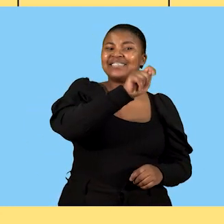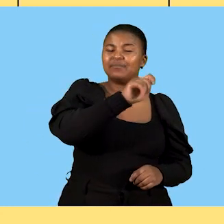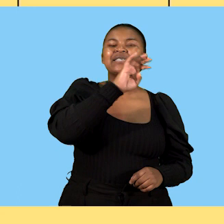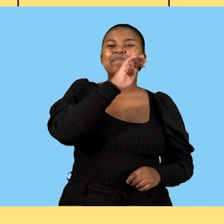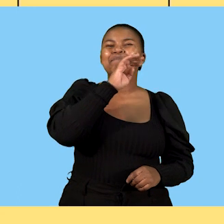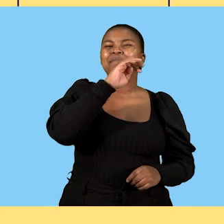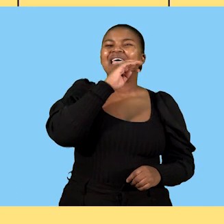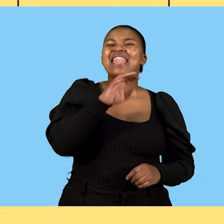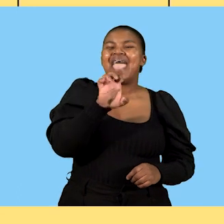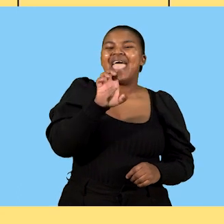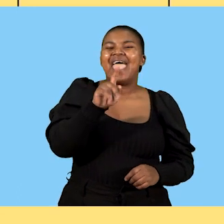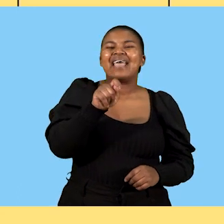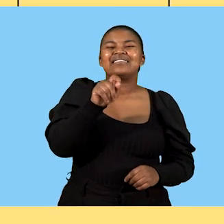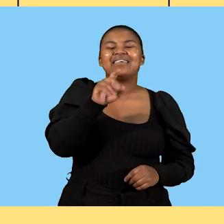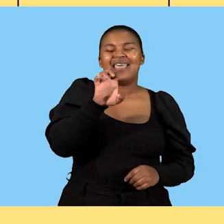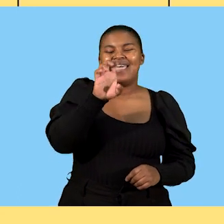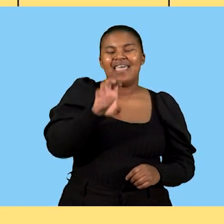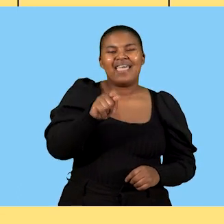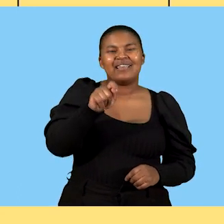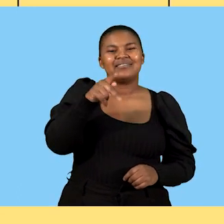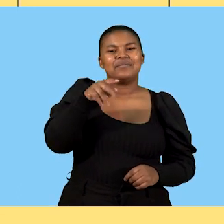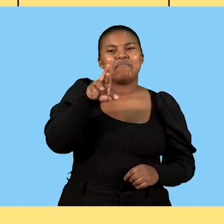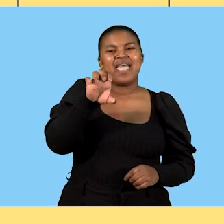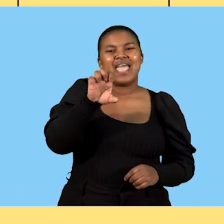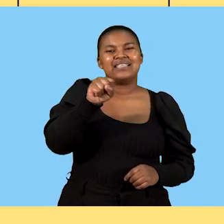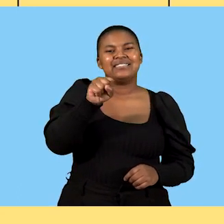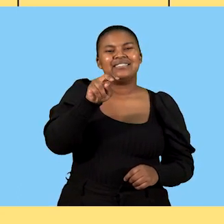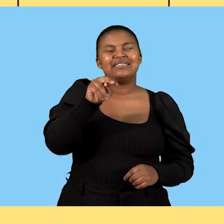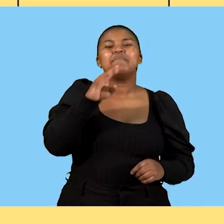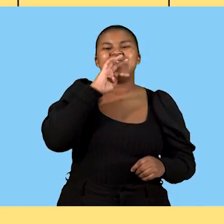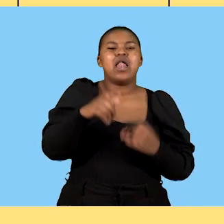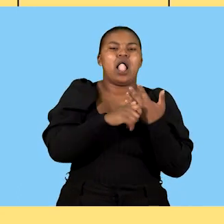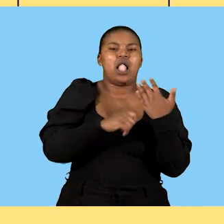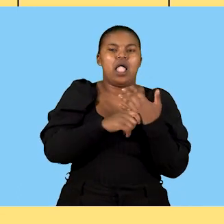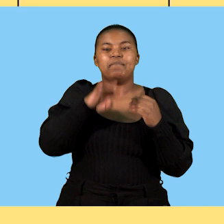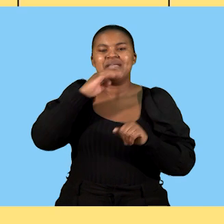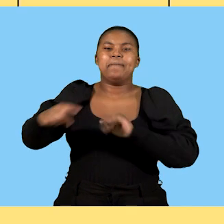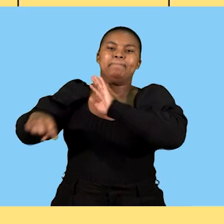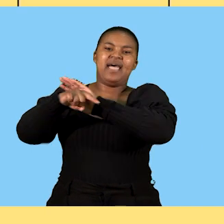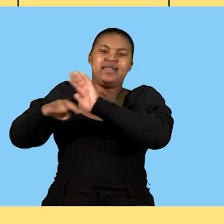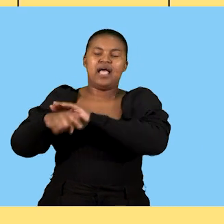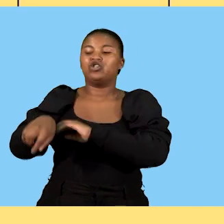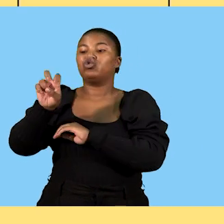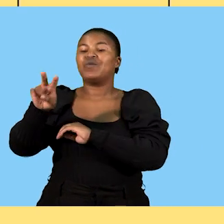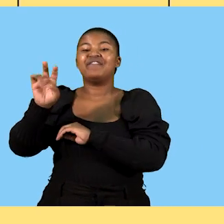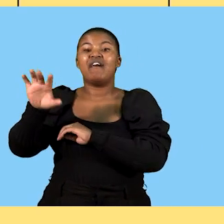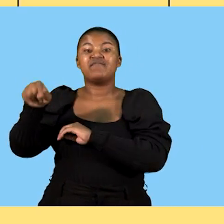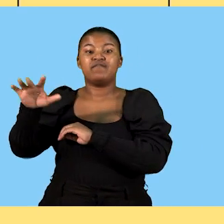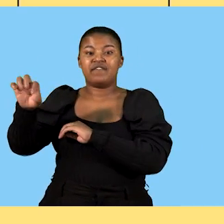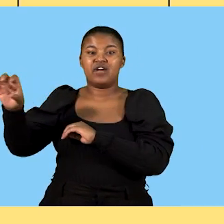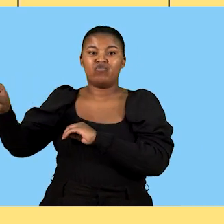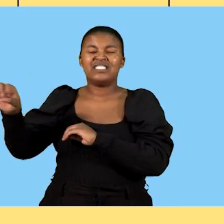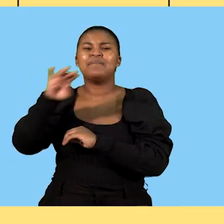expense, so it decreases my owner's equity, minus 25.5. And the account to credit